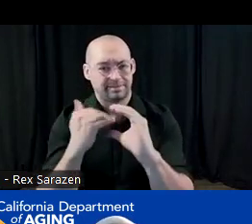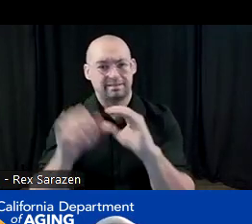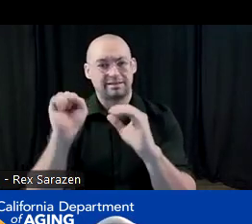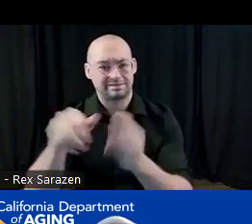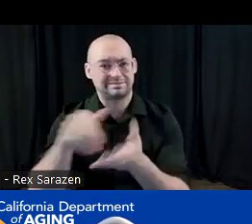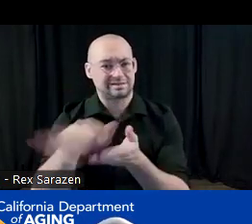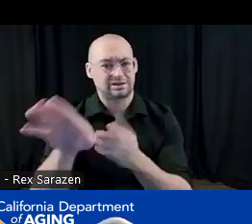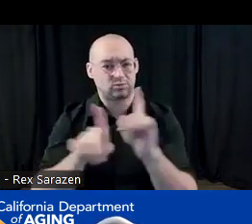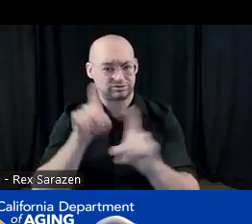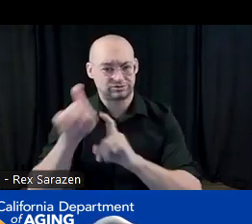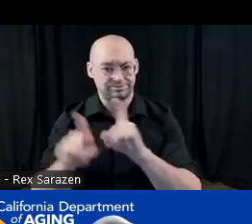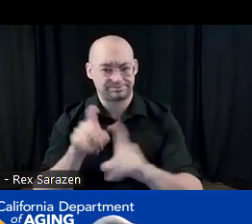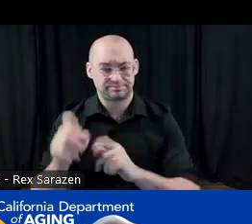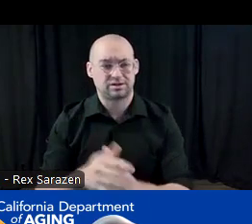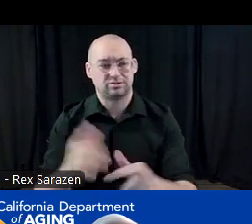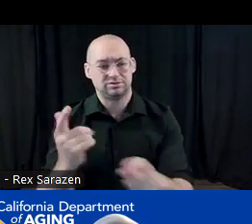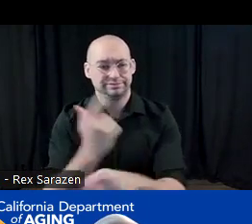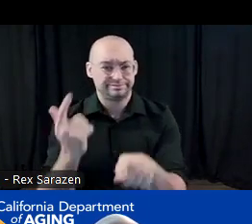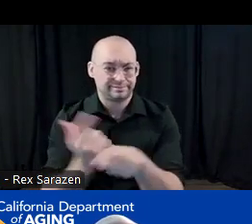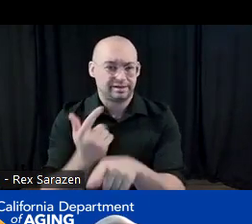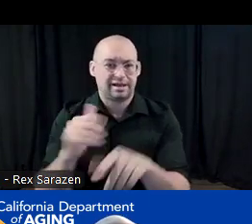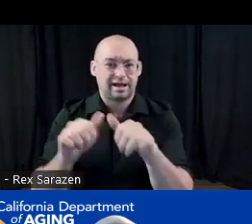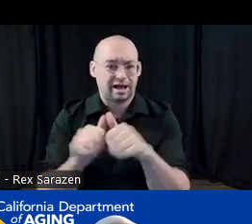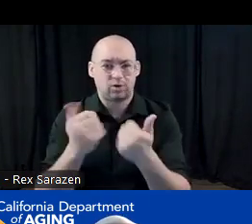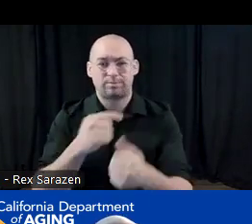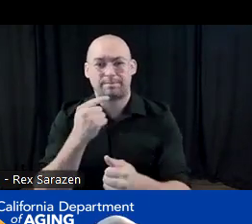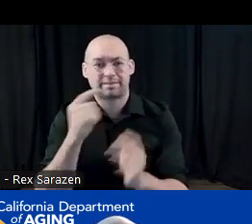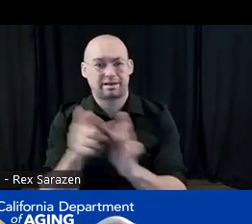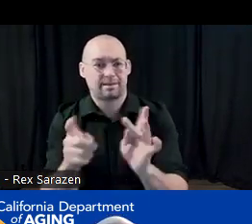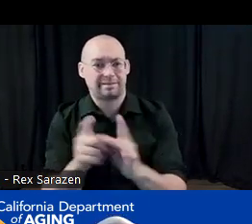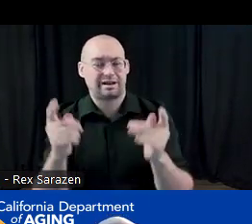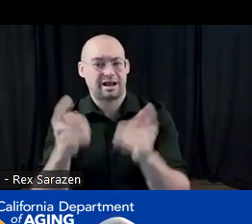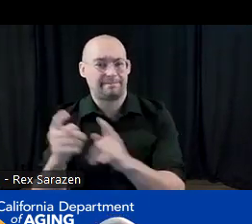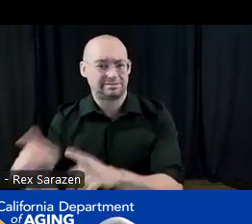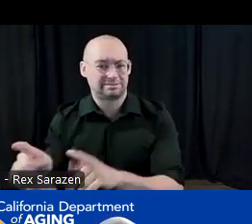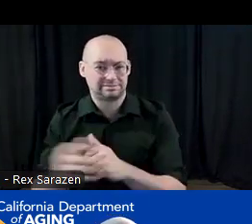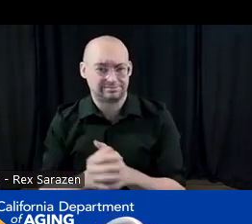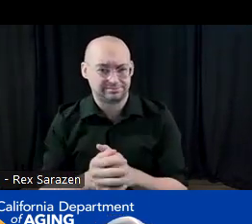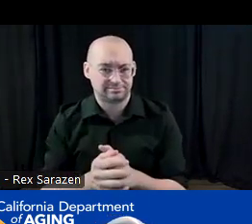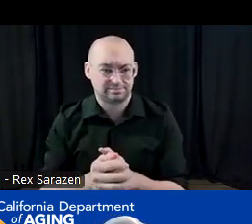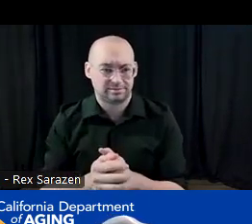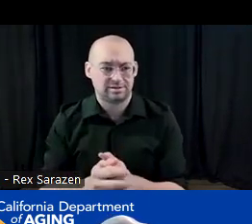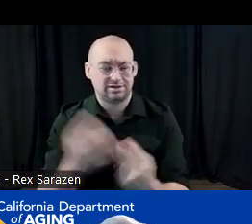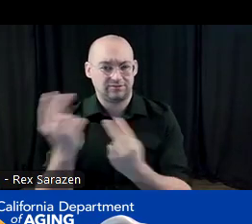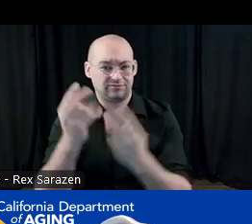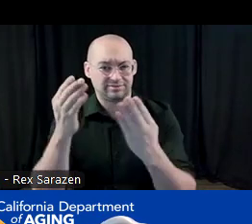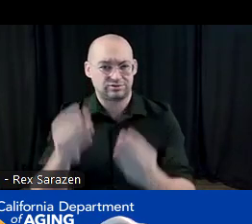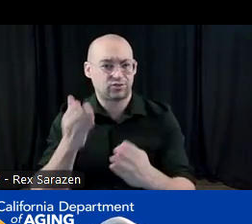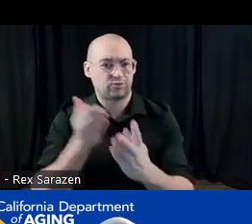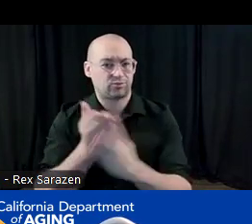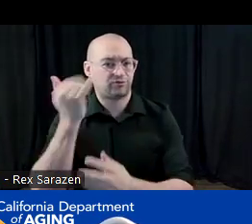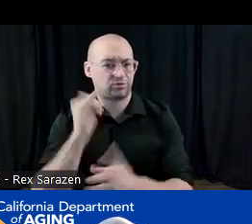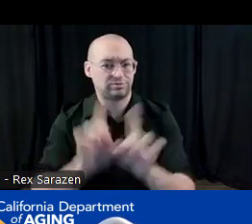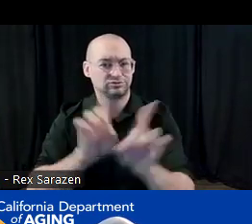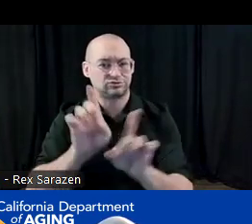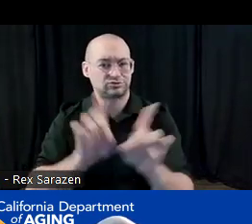Couple logistics with regard to how our public comment moves forward. Attendees joining by phone, you can press *9.